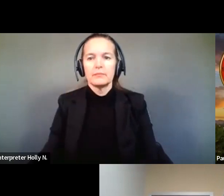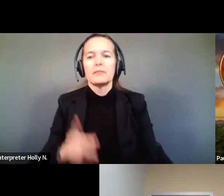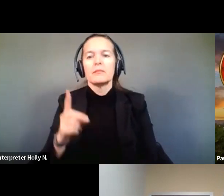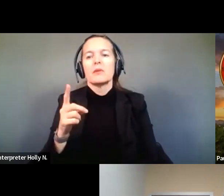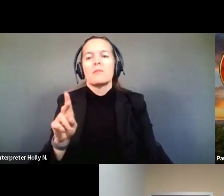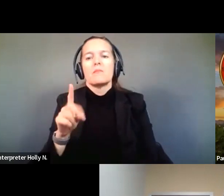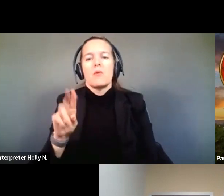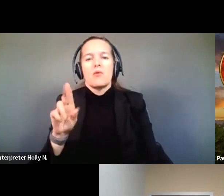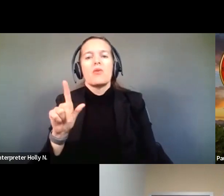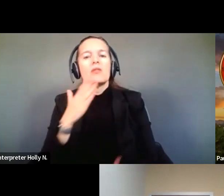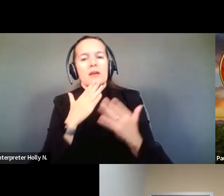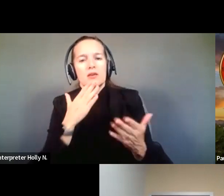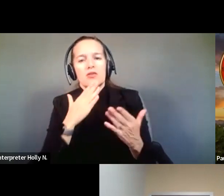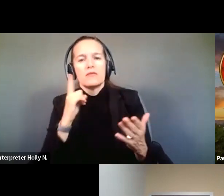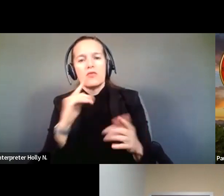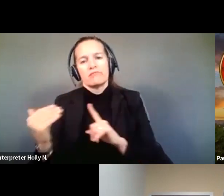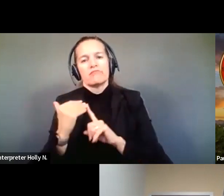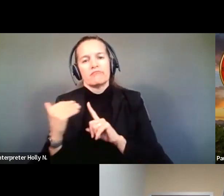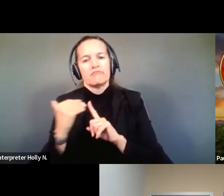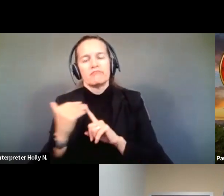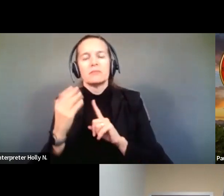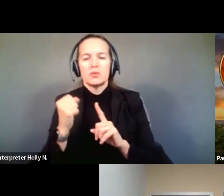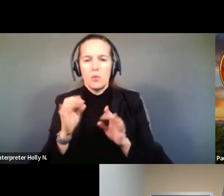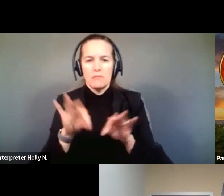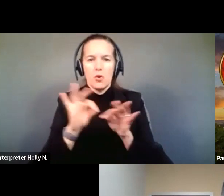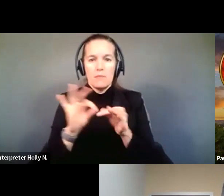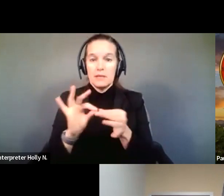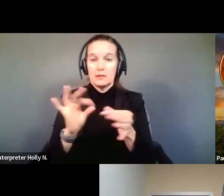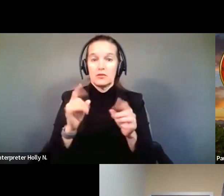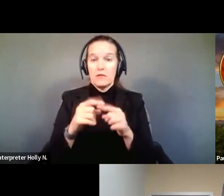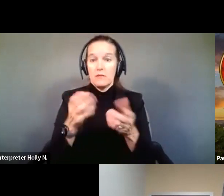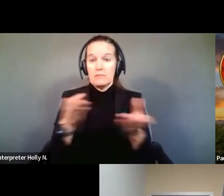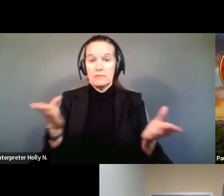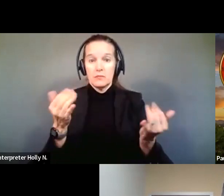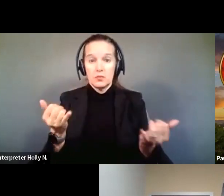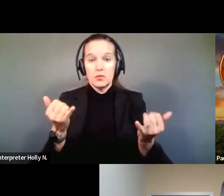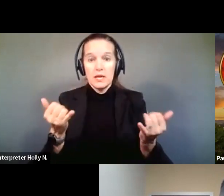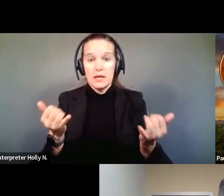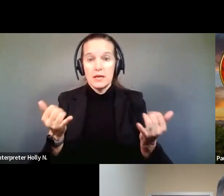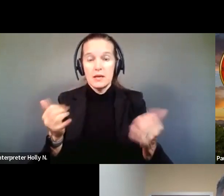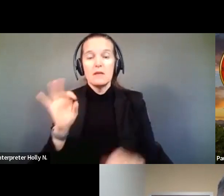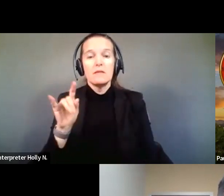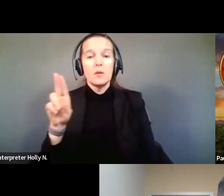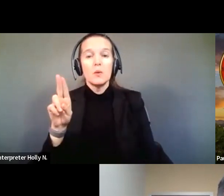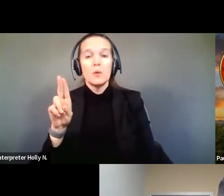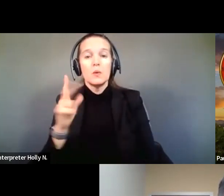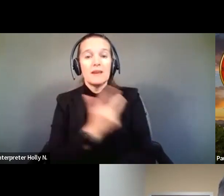for reminding us of that. I think the key messages here today are that the flu vaccine